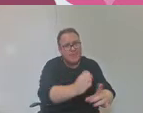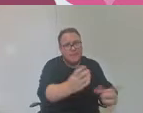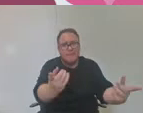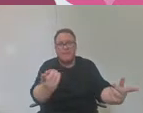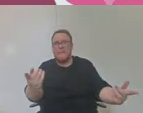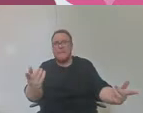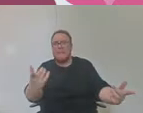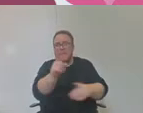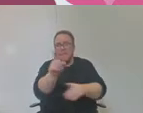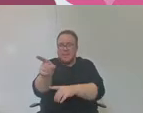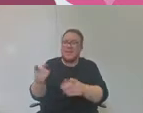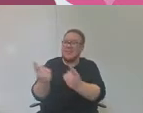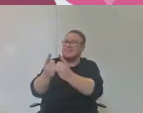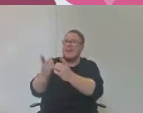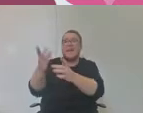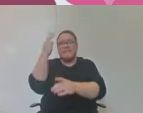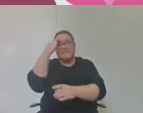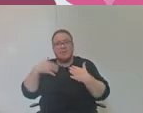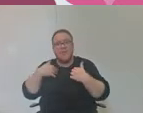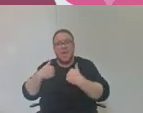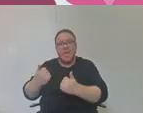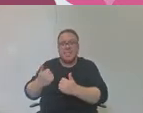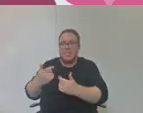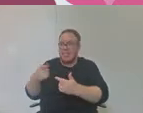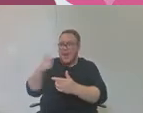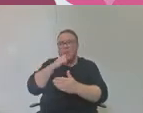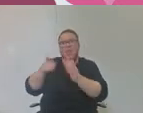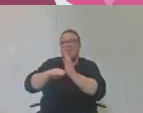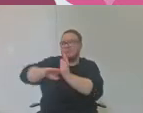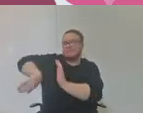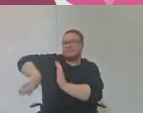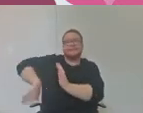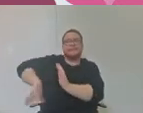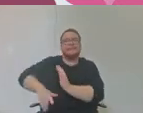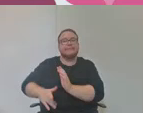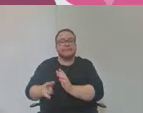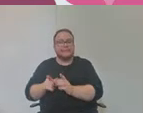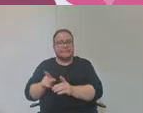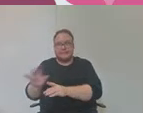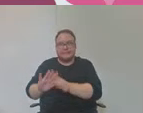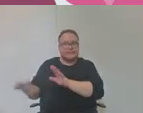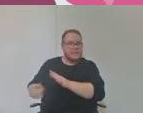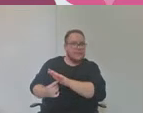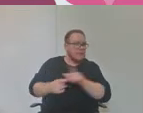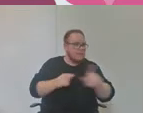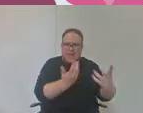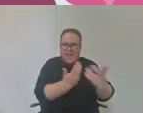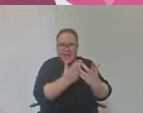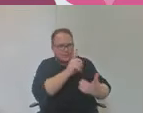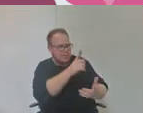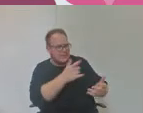fall off the agenda. How are you going to ensure that gets passed on and is held by successor bodies?